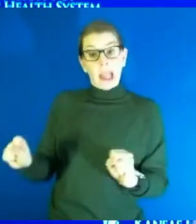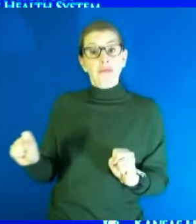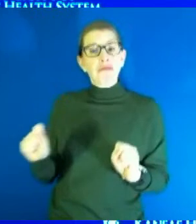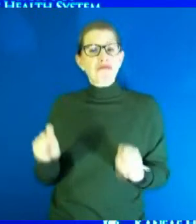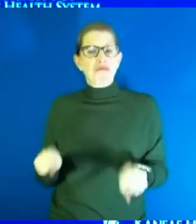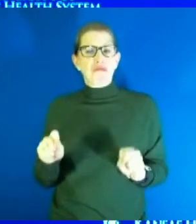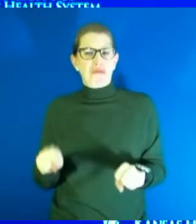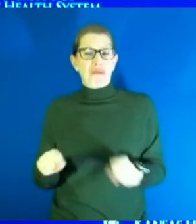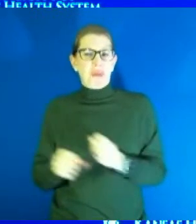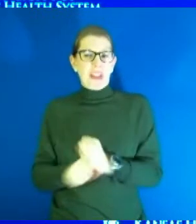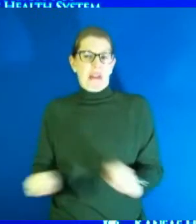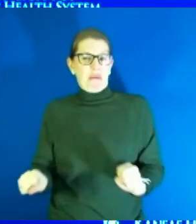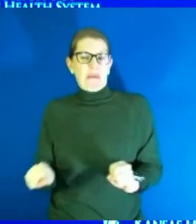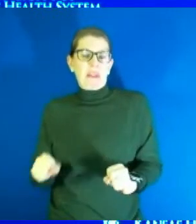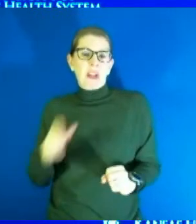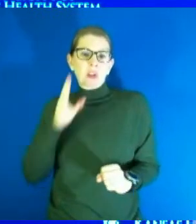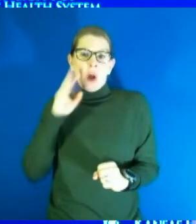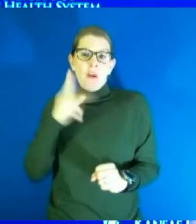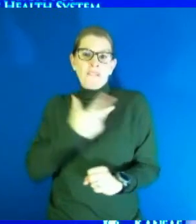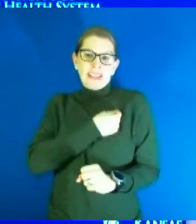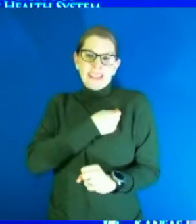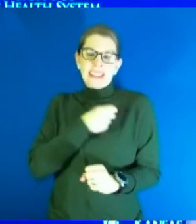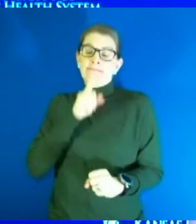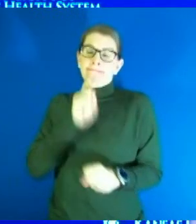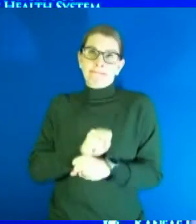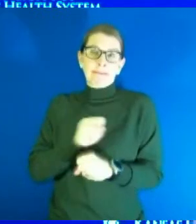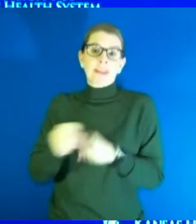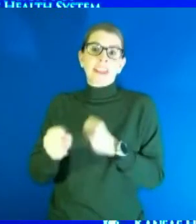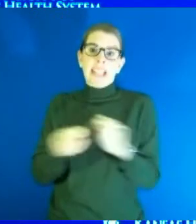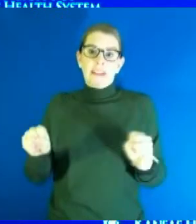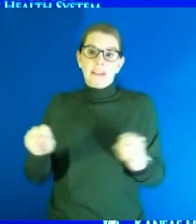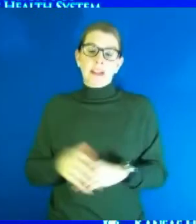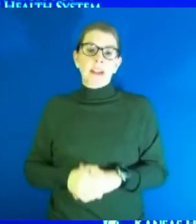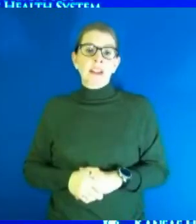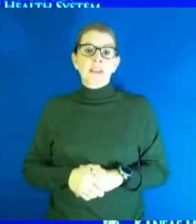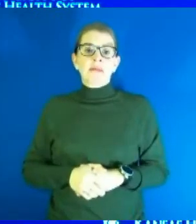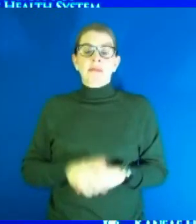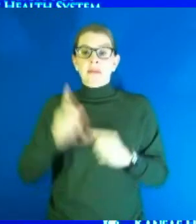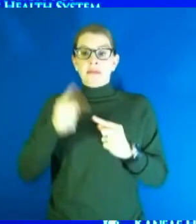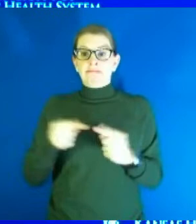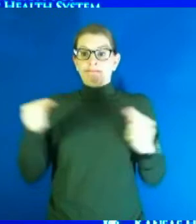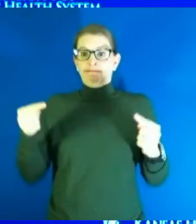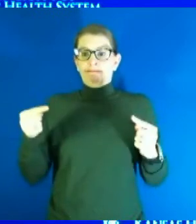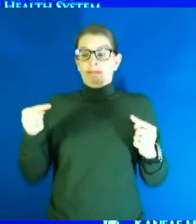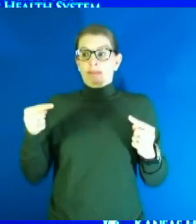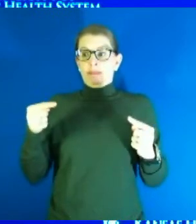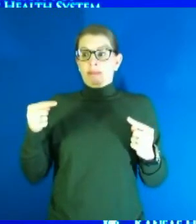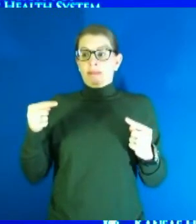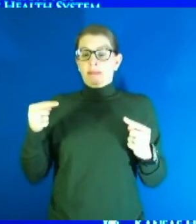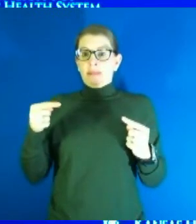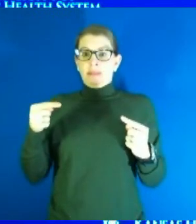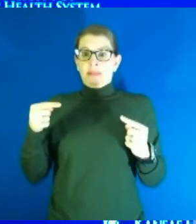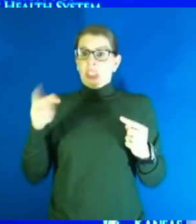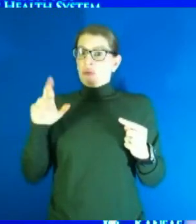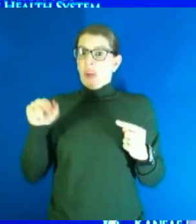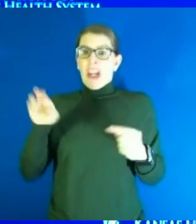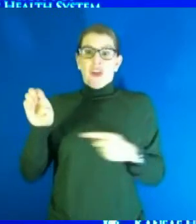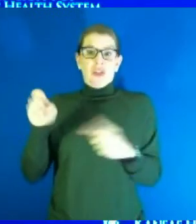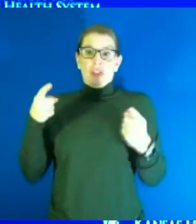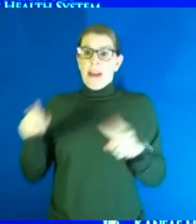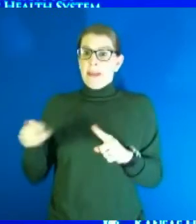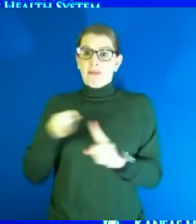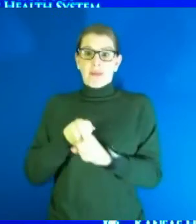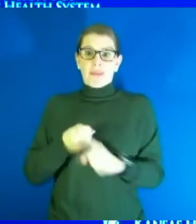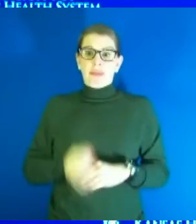to be safe. We know that these vaccines are extremely safe and the adverse events are extremely rare. So wait for